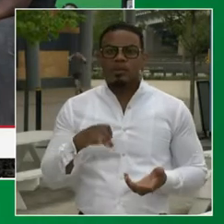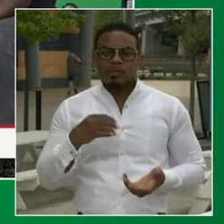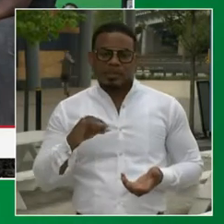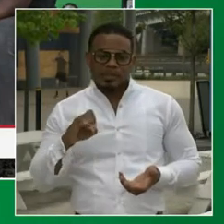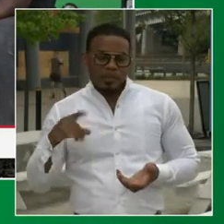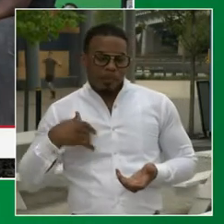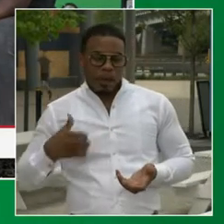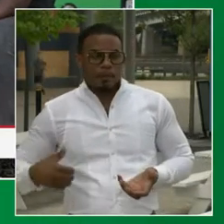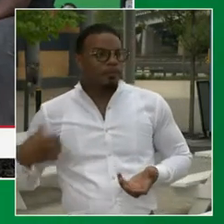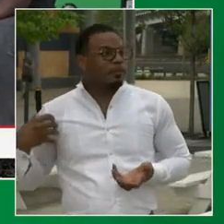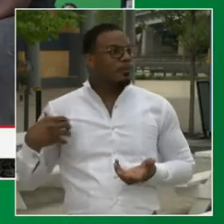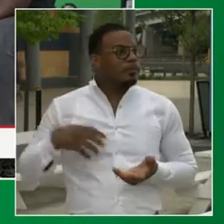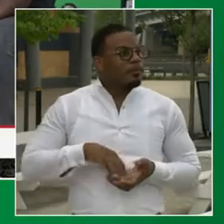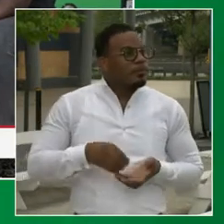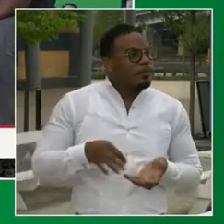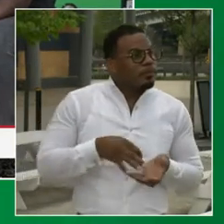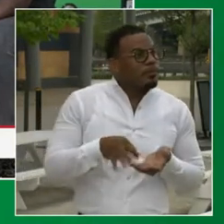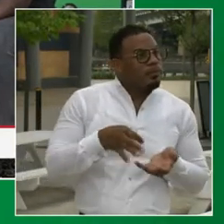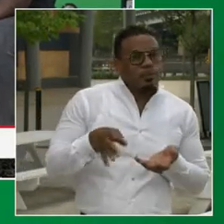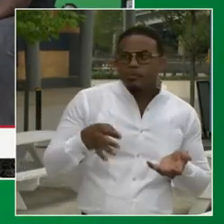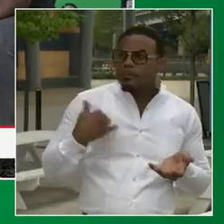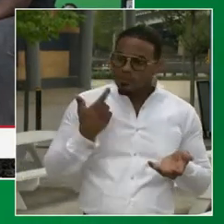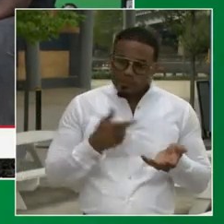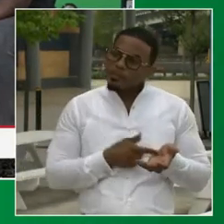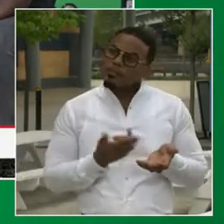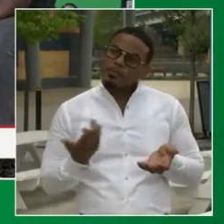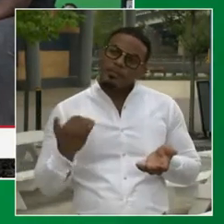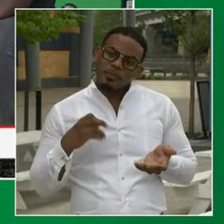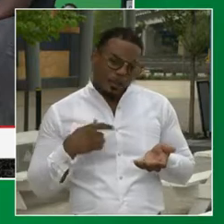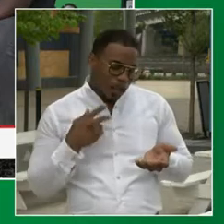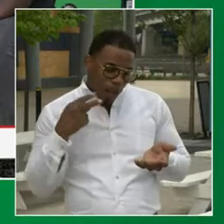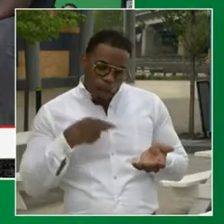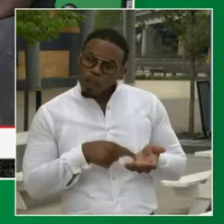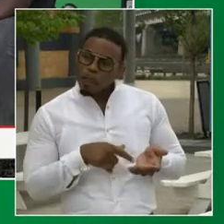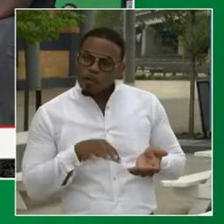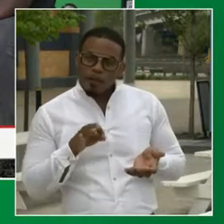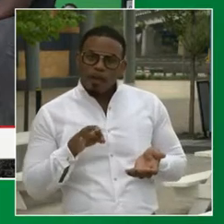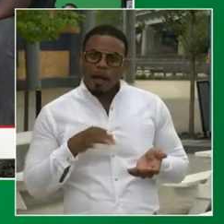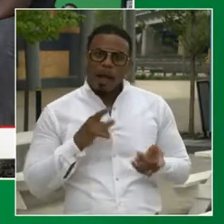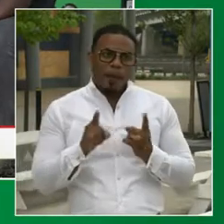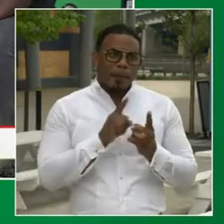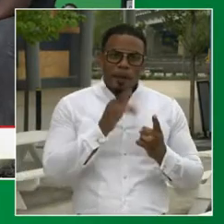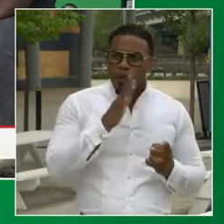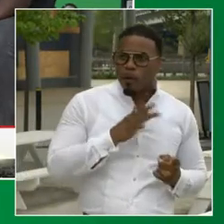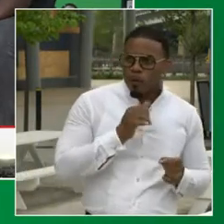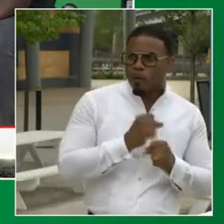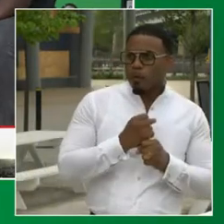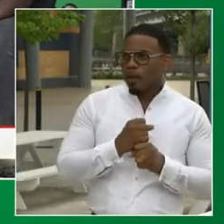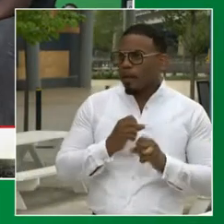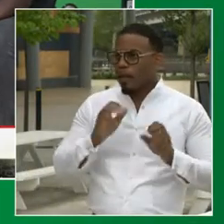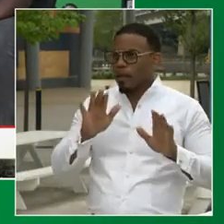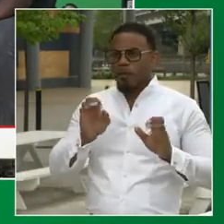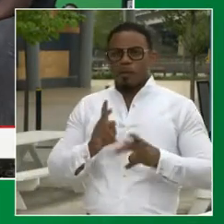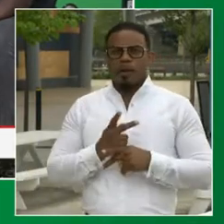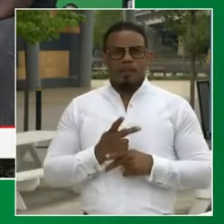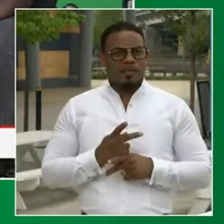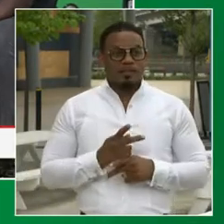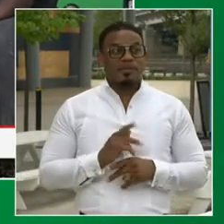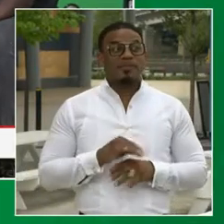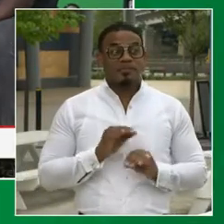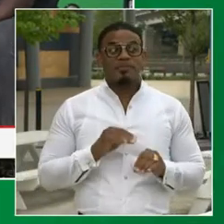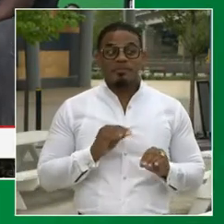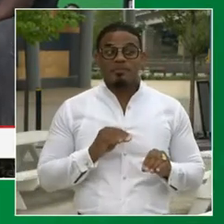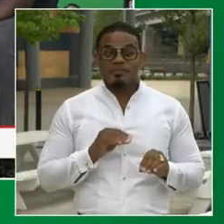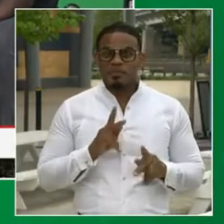my book bag, and I would be telling people I just came back from the Peace Corps. I met all these women who are creating this great product. And so